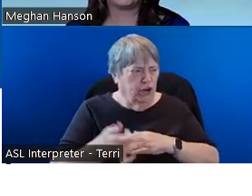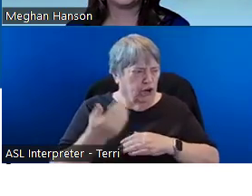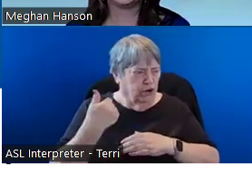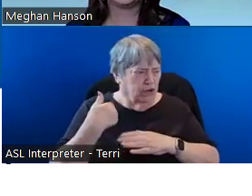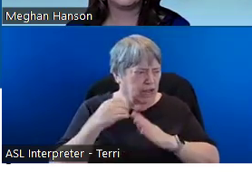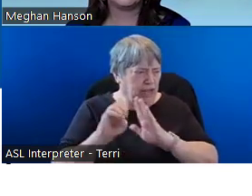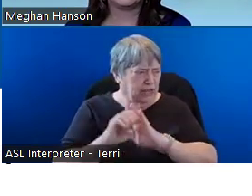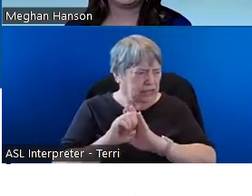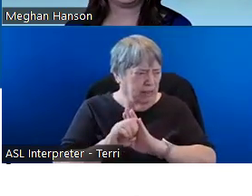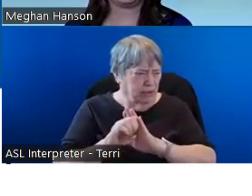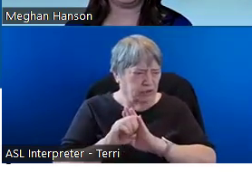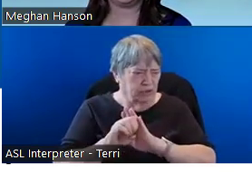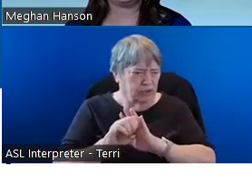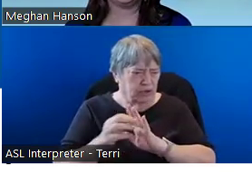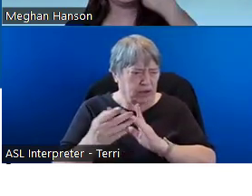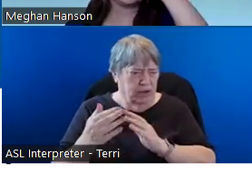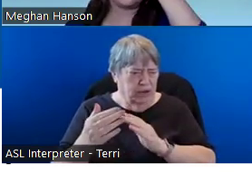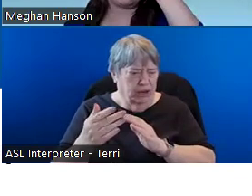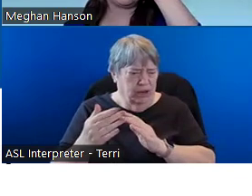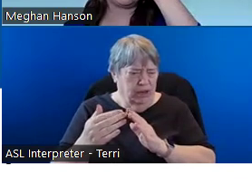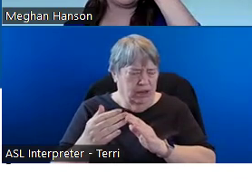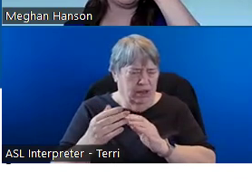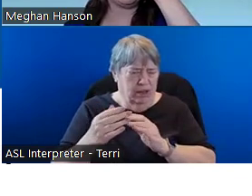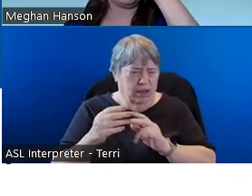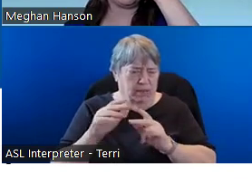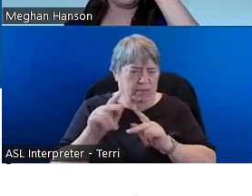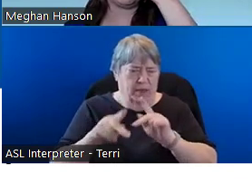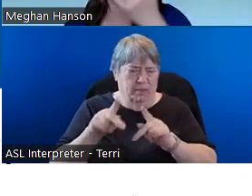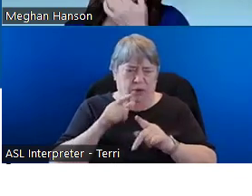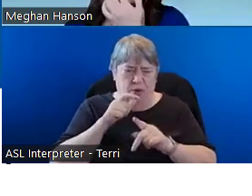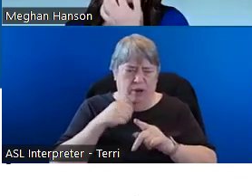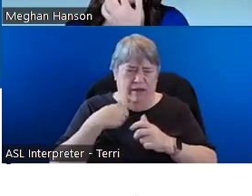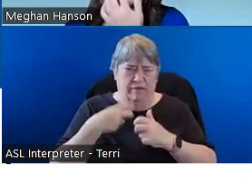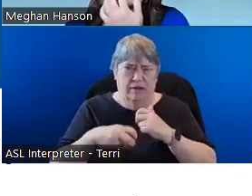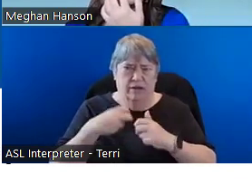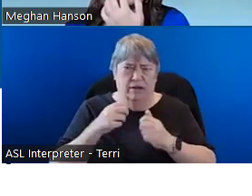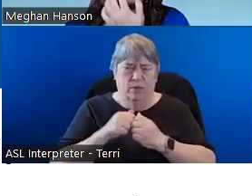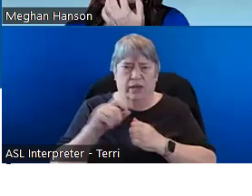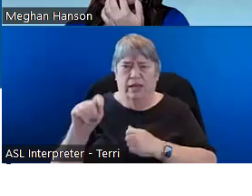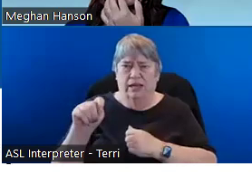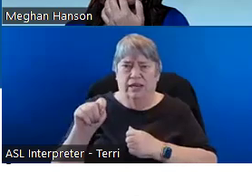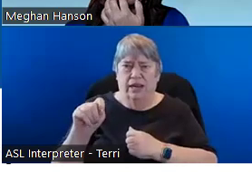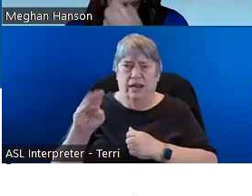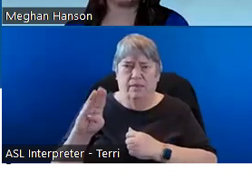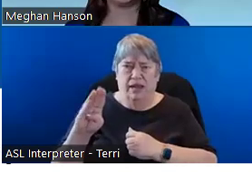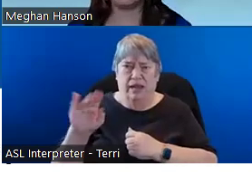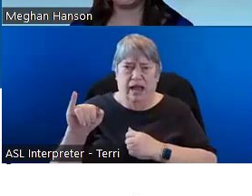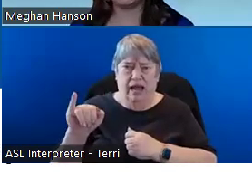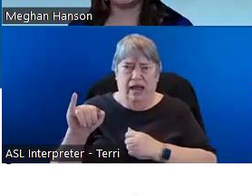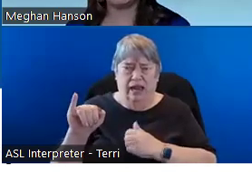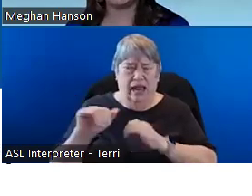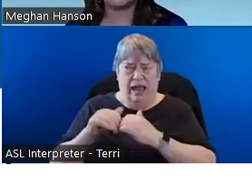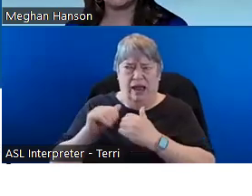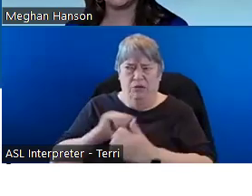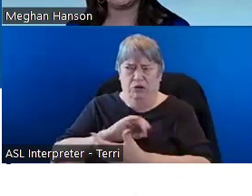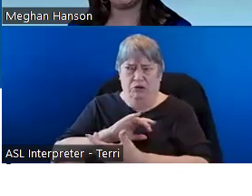examples was individuals having issues with traumatic brain injury and just how to apply that at work. And we can coach